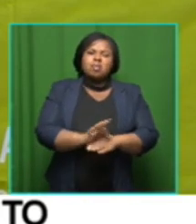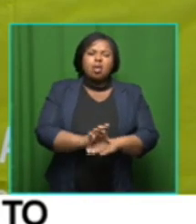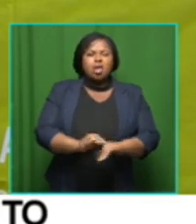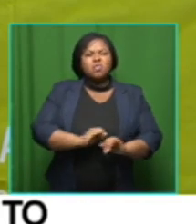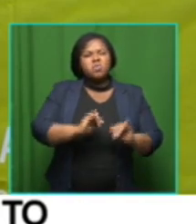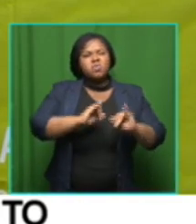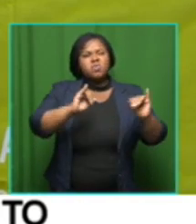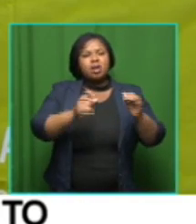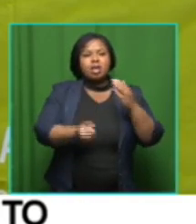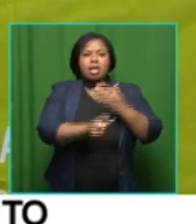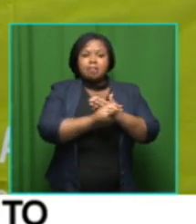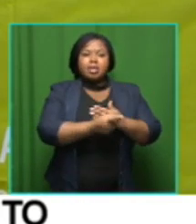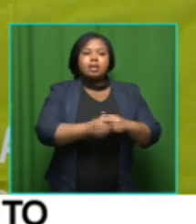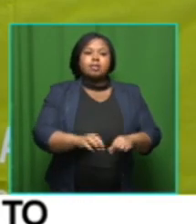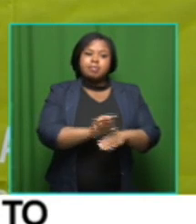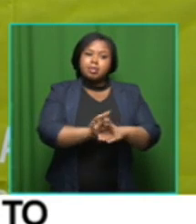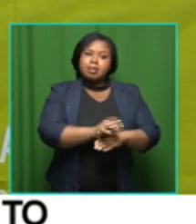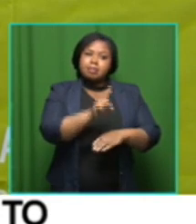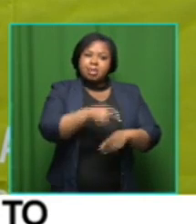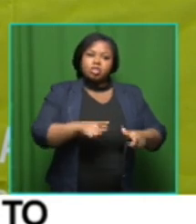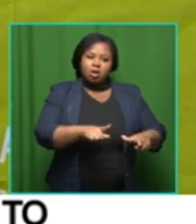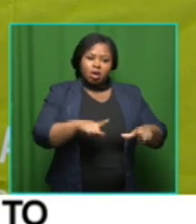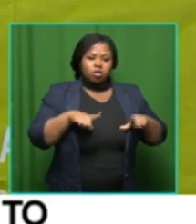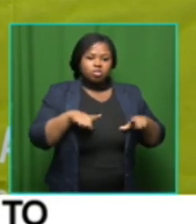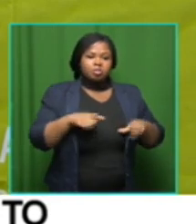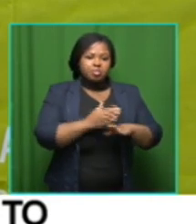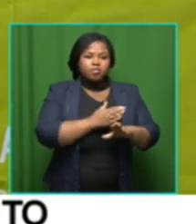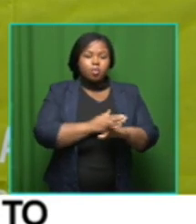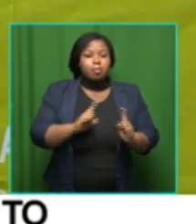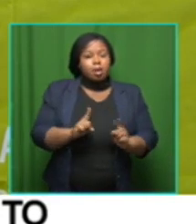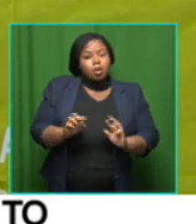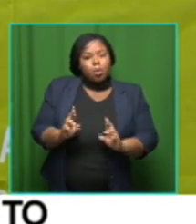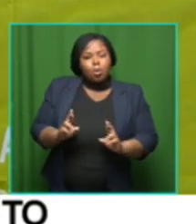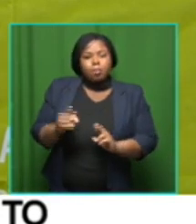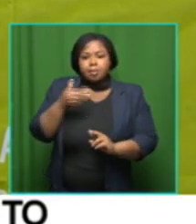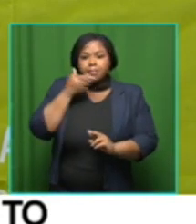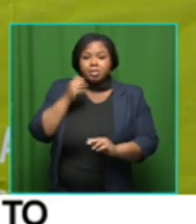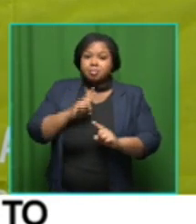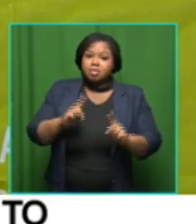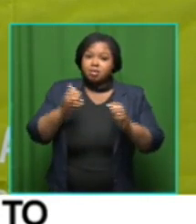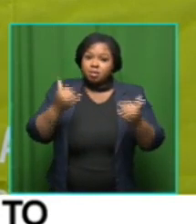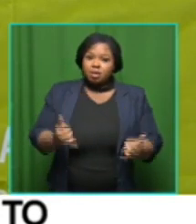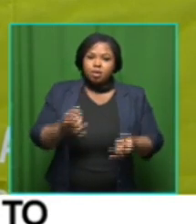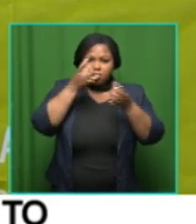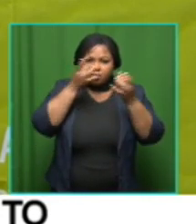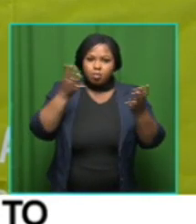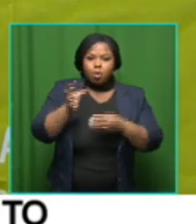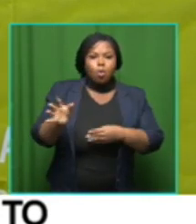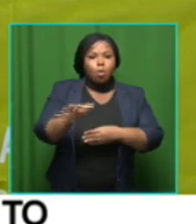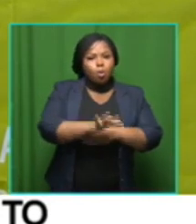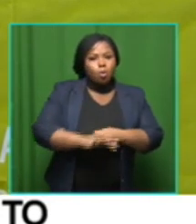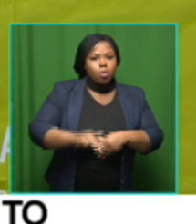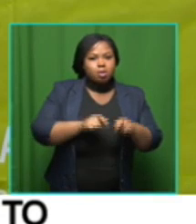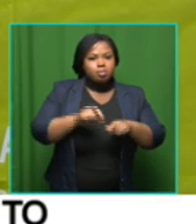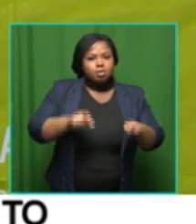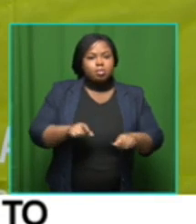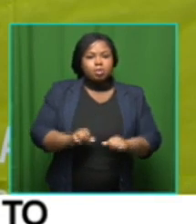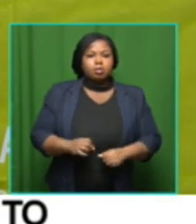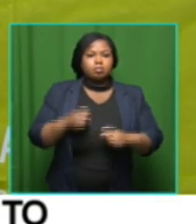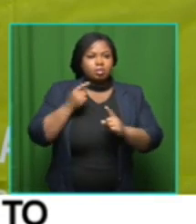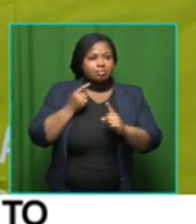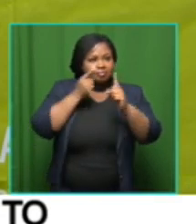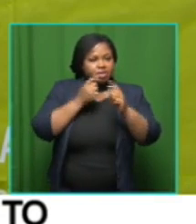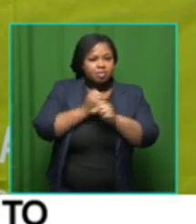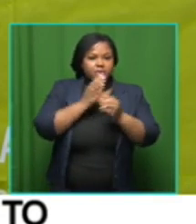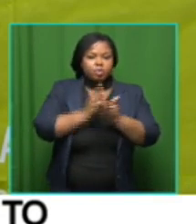best. And in this case, we're actually saying everyone needs to move on and make sure that we